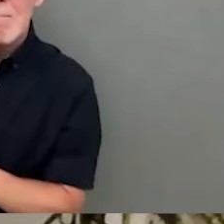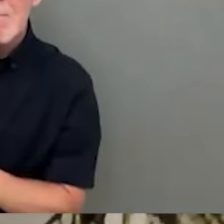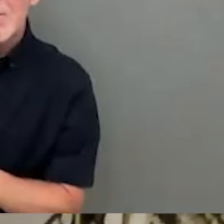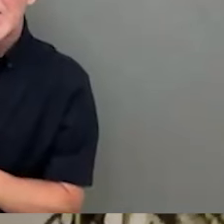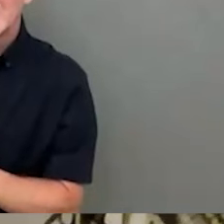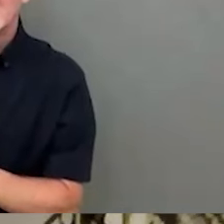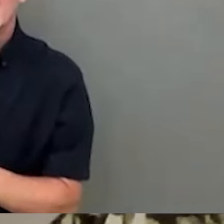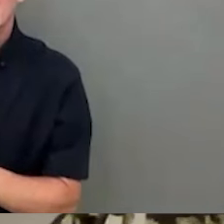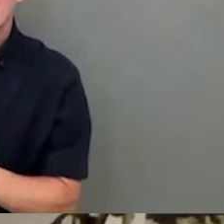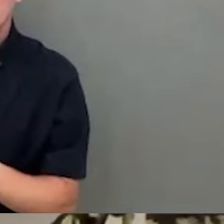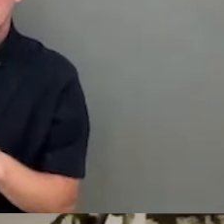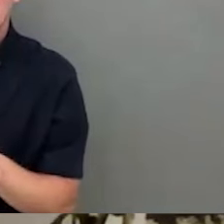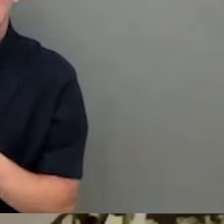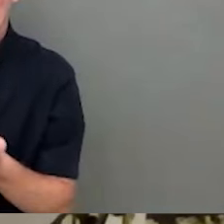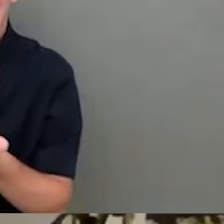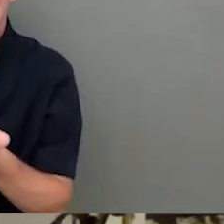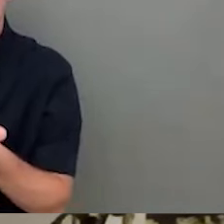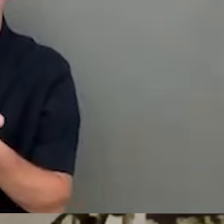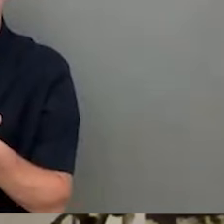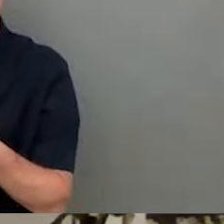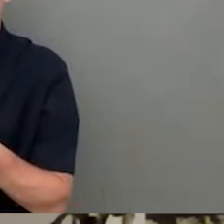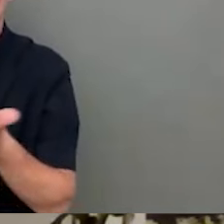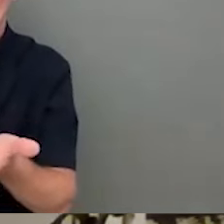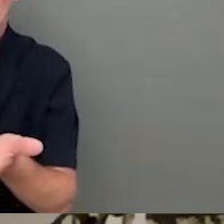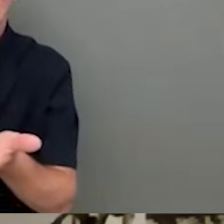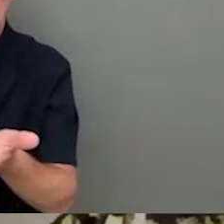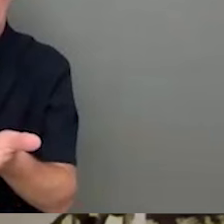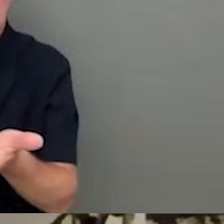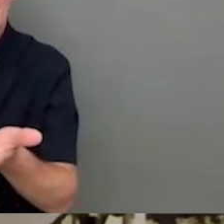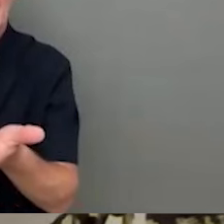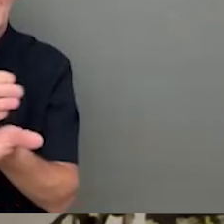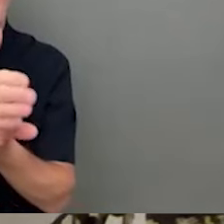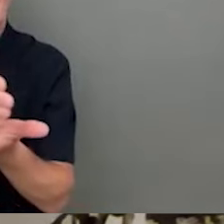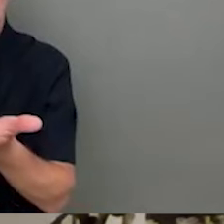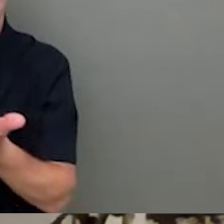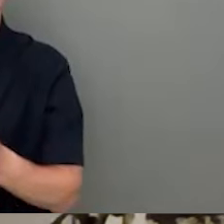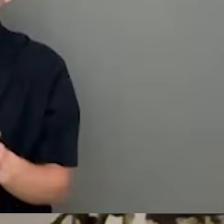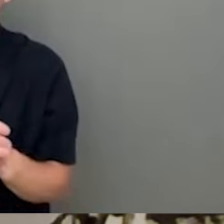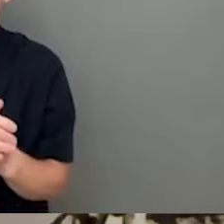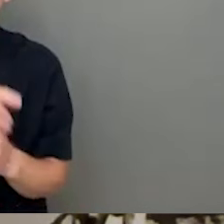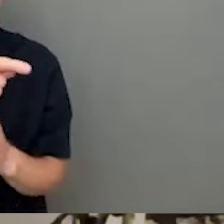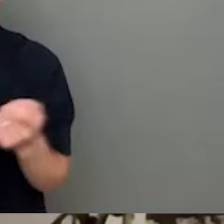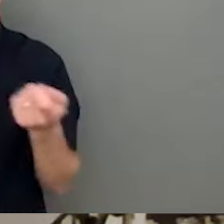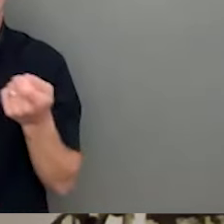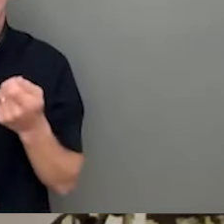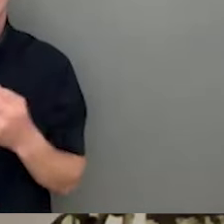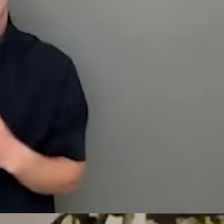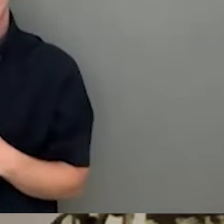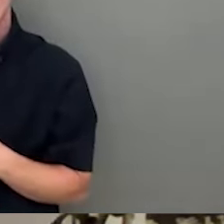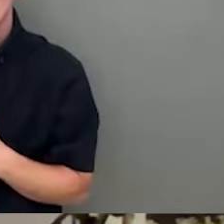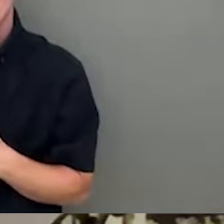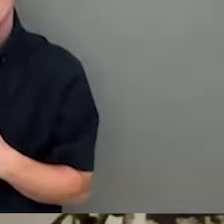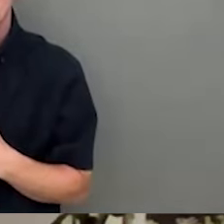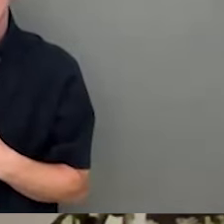Thanks, Alex and Charles. There was just a little follow-on question to the financing story. Someone noted in your slides